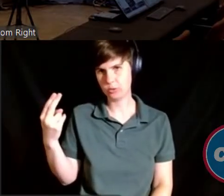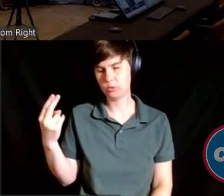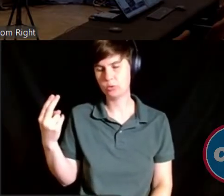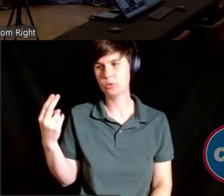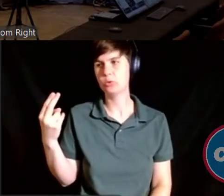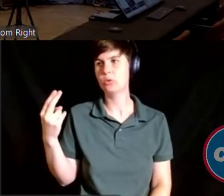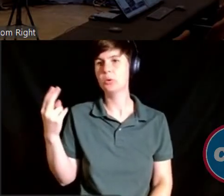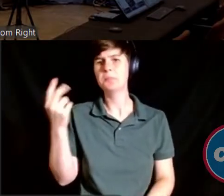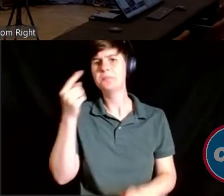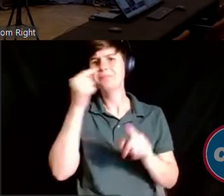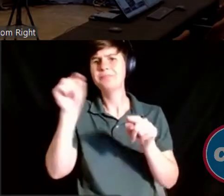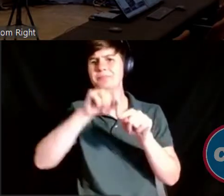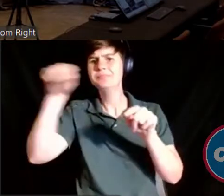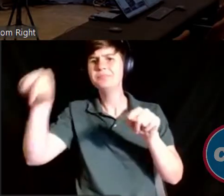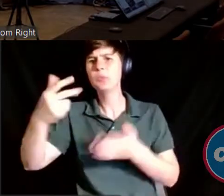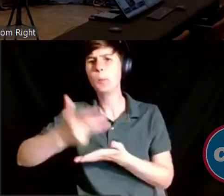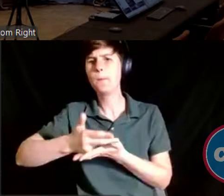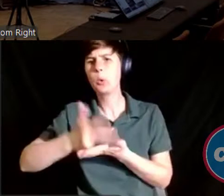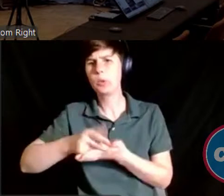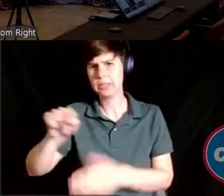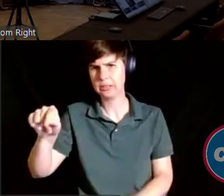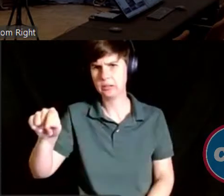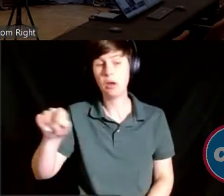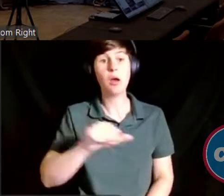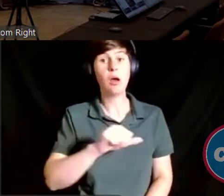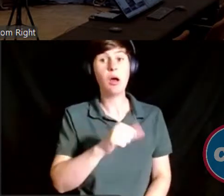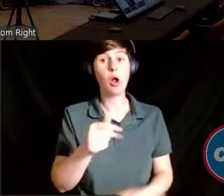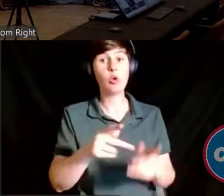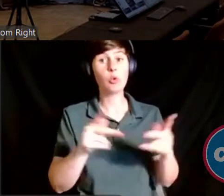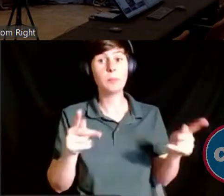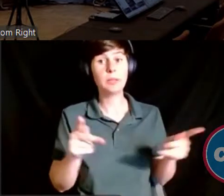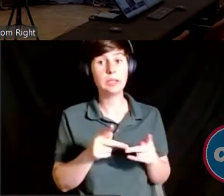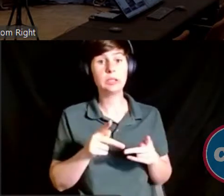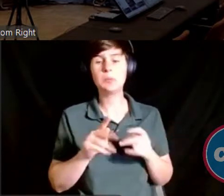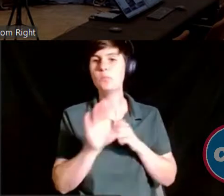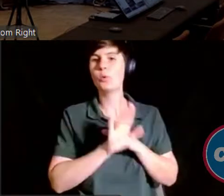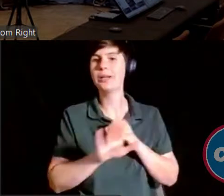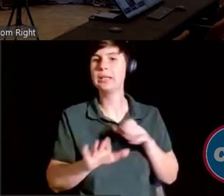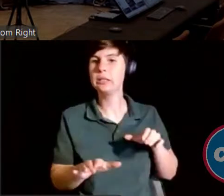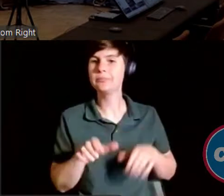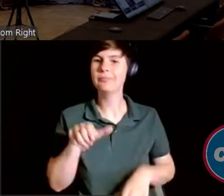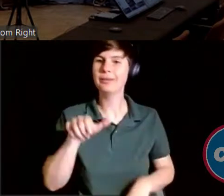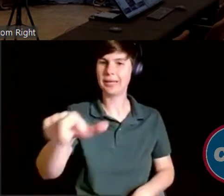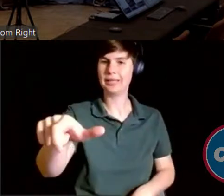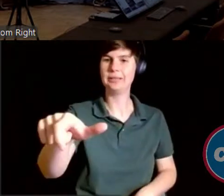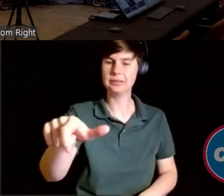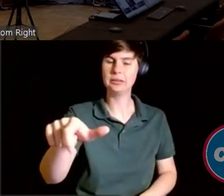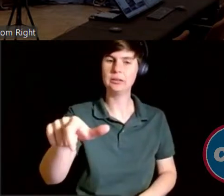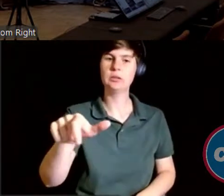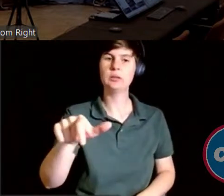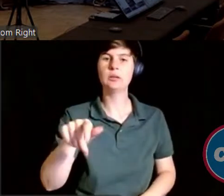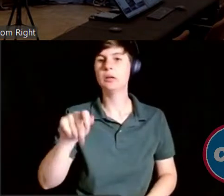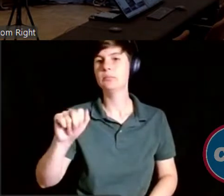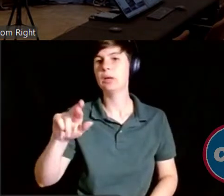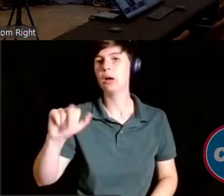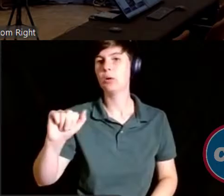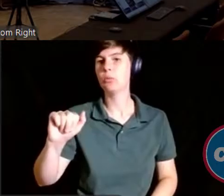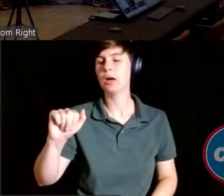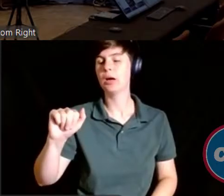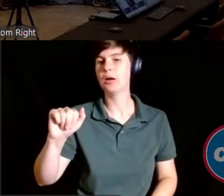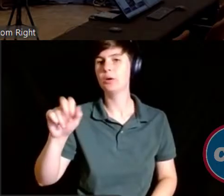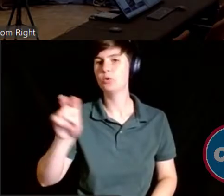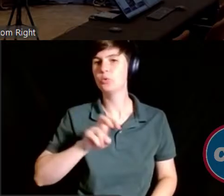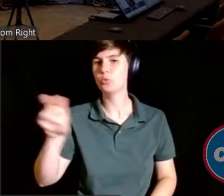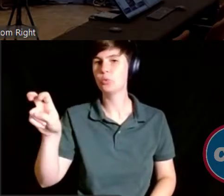parking spots, but in other places, the protected lanes, like there is an issue with, and this is an issue with paratransit drop off with people who have wheelchair